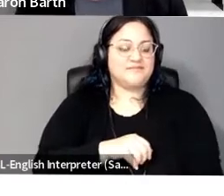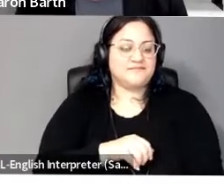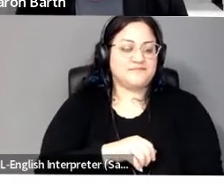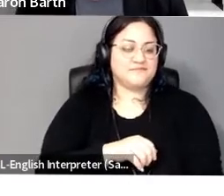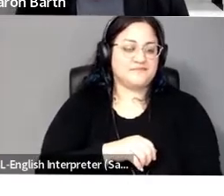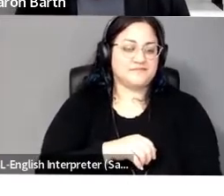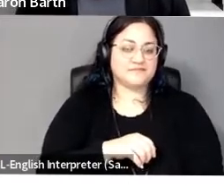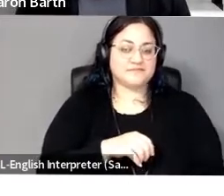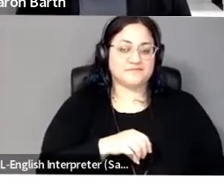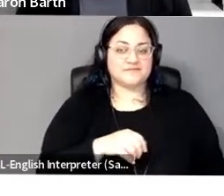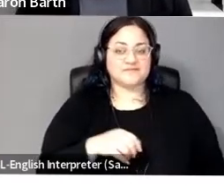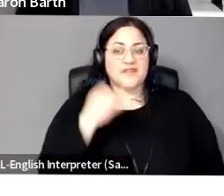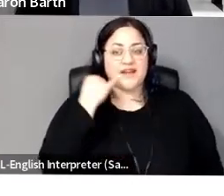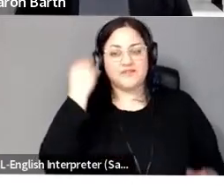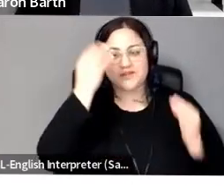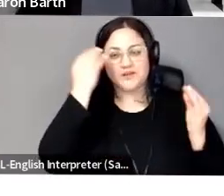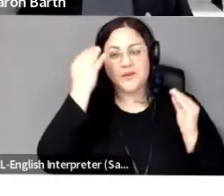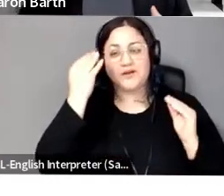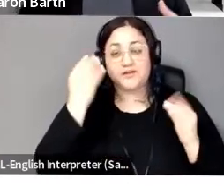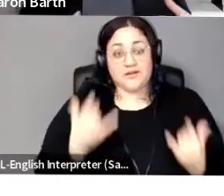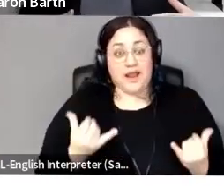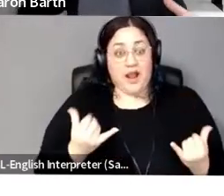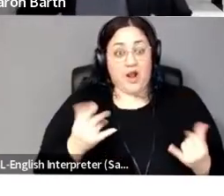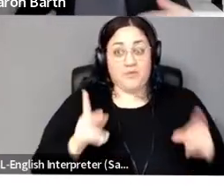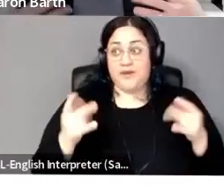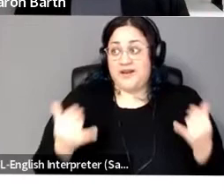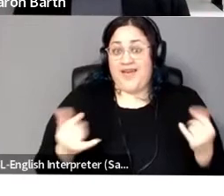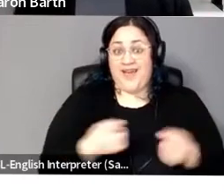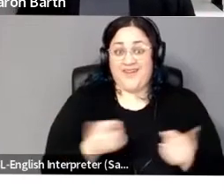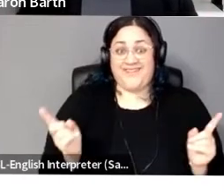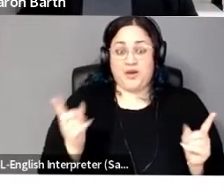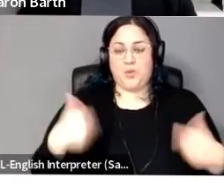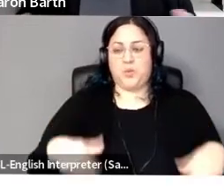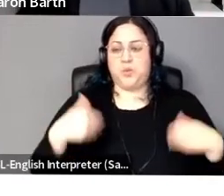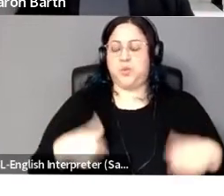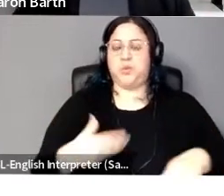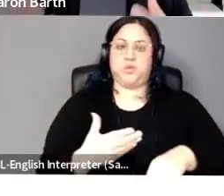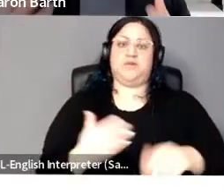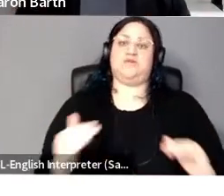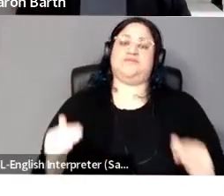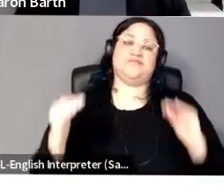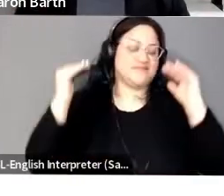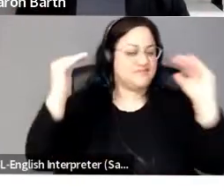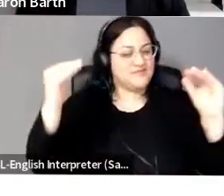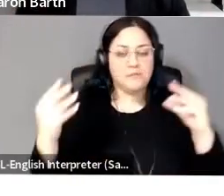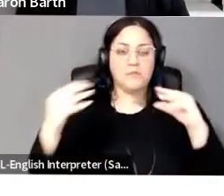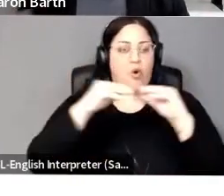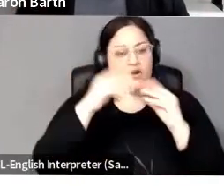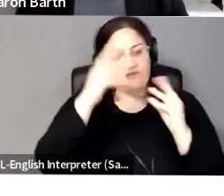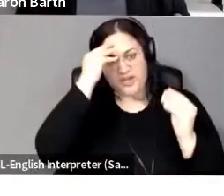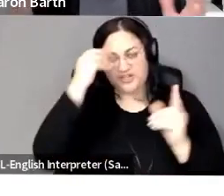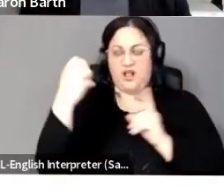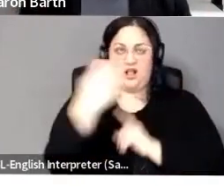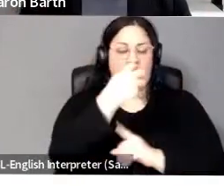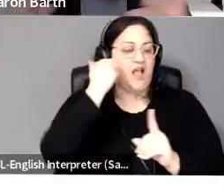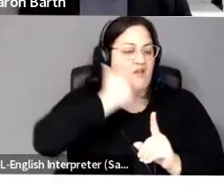species, right? So what are, if you think about the number of things that come at you every day, there's many